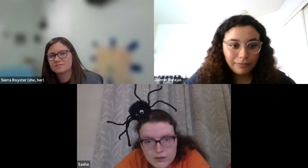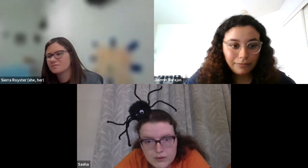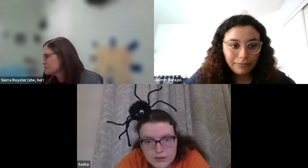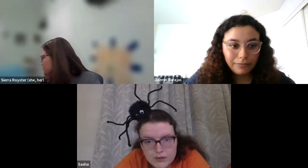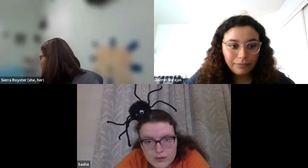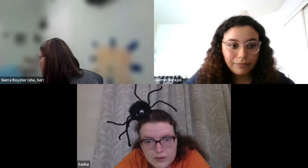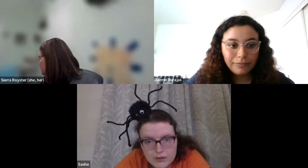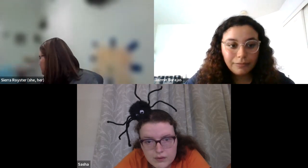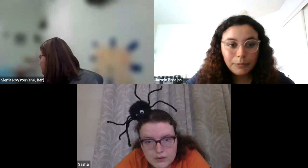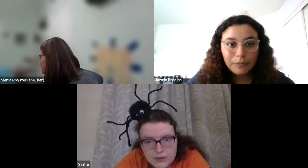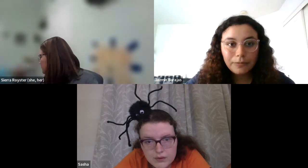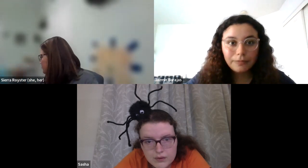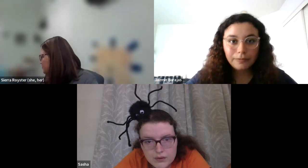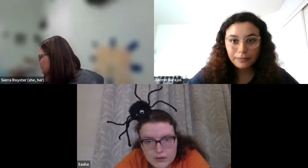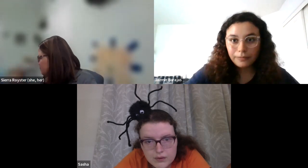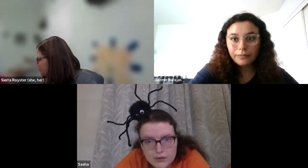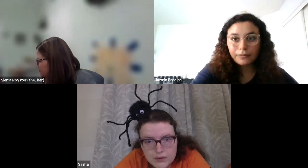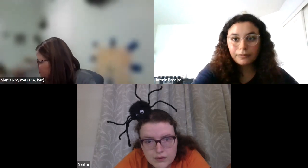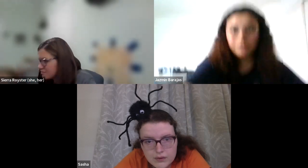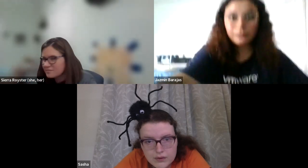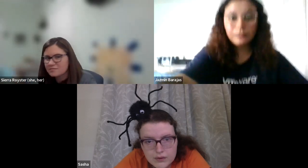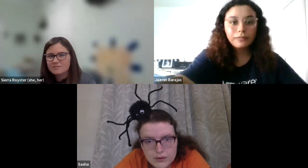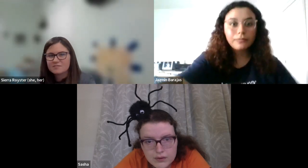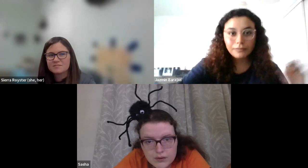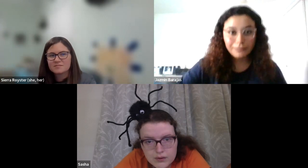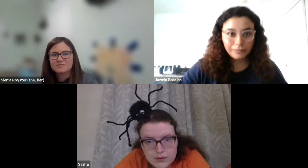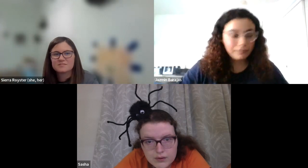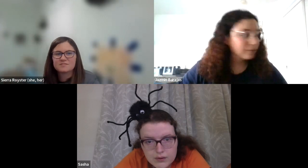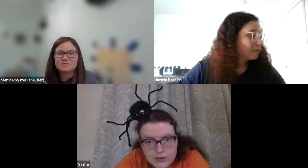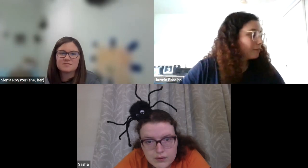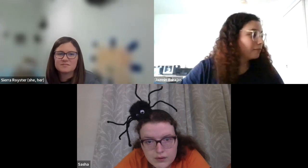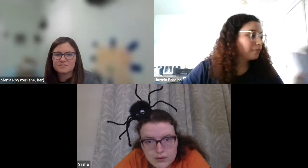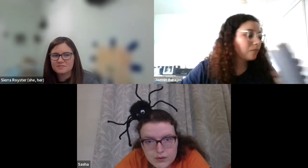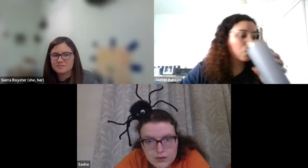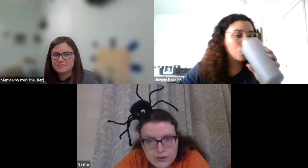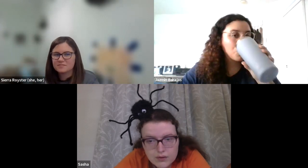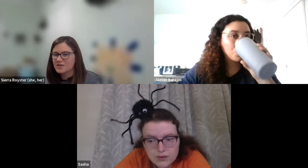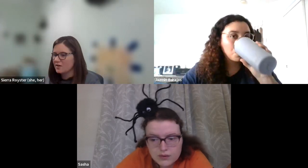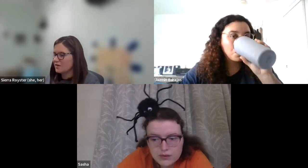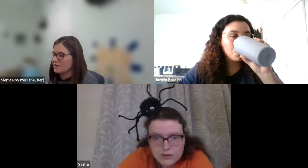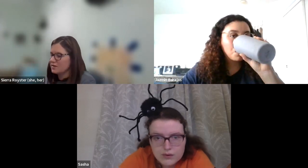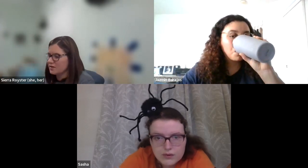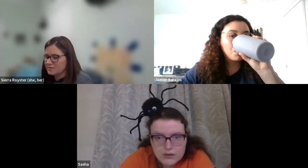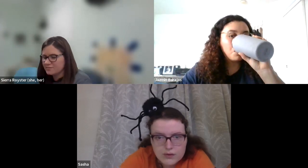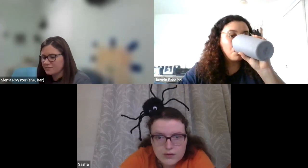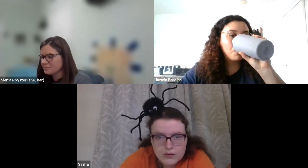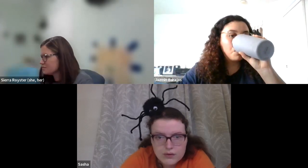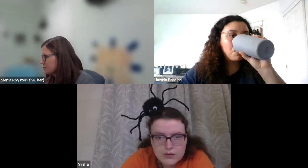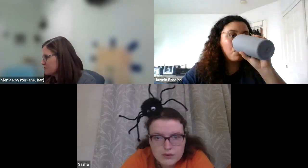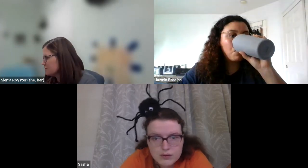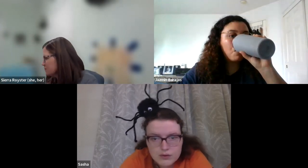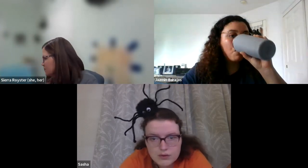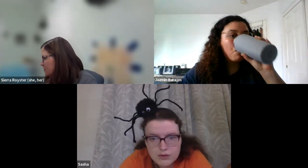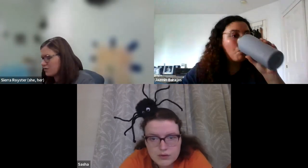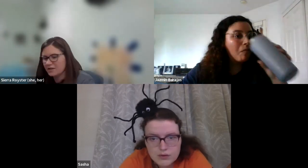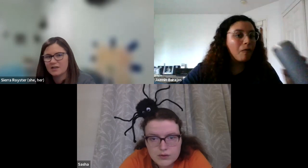Oh, okay. Yeah, sorry, Trent. Yeah, I didn't know till like early this year there was like a group